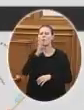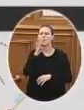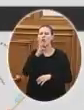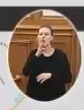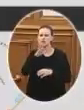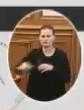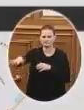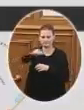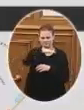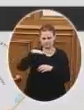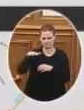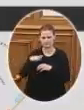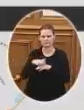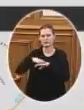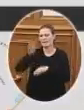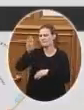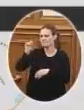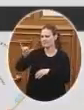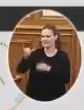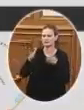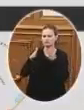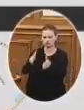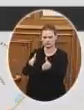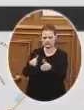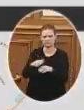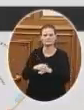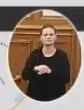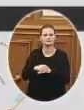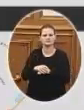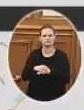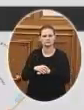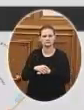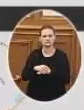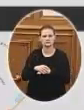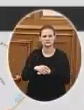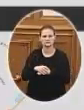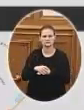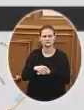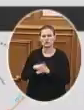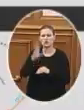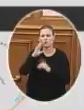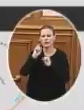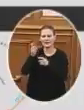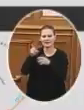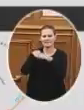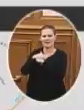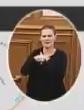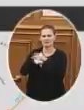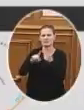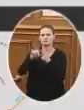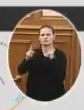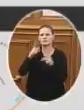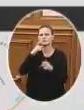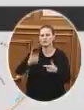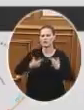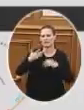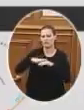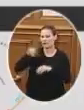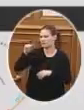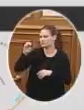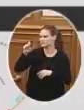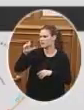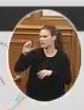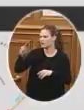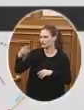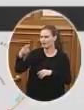Street, and then goes down on the east side of Telegraph Hill. So that gives access to people who live in the east side of Telegraph Hill, people along